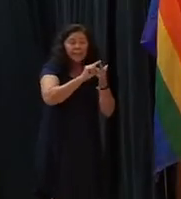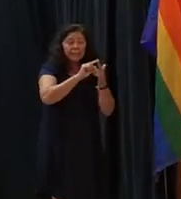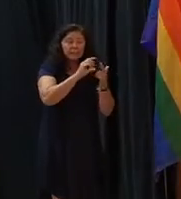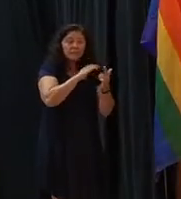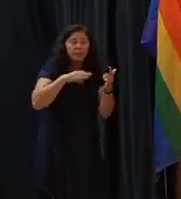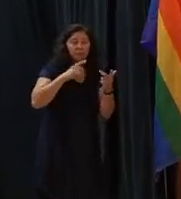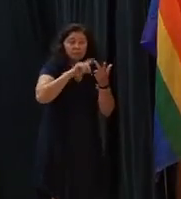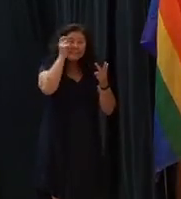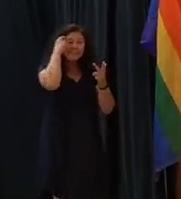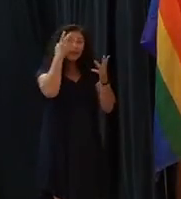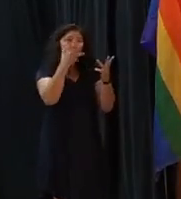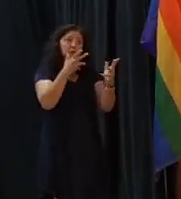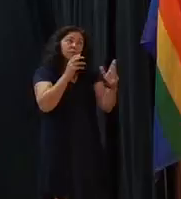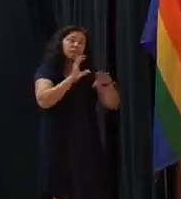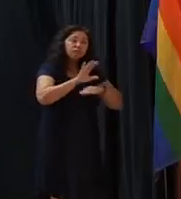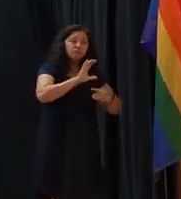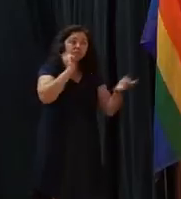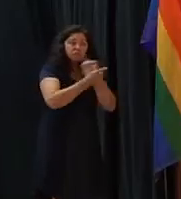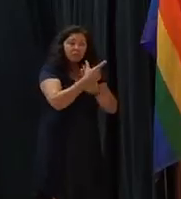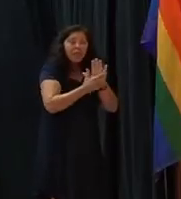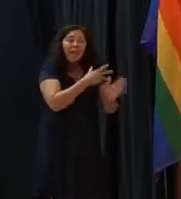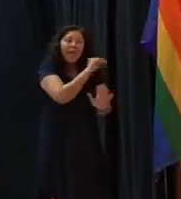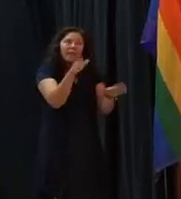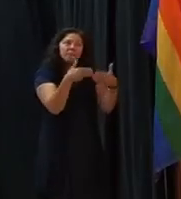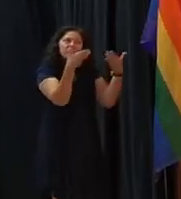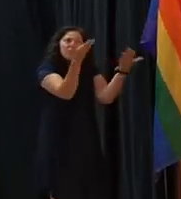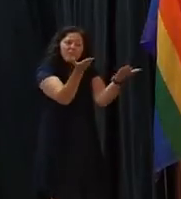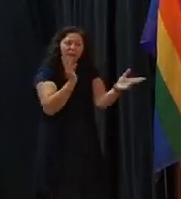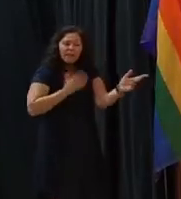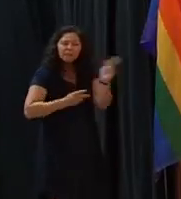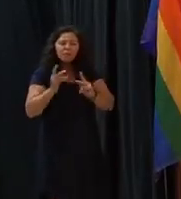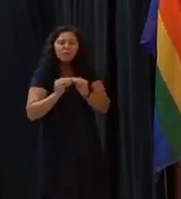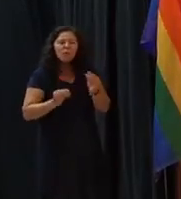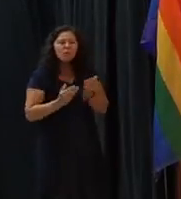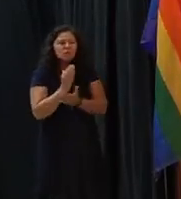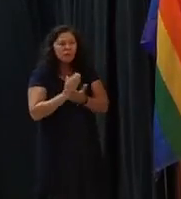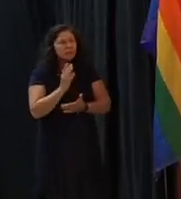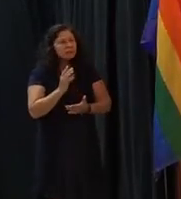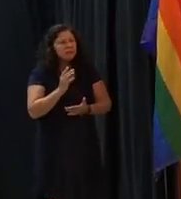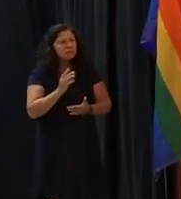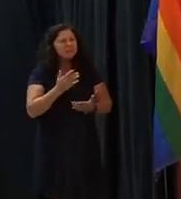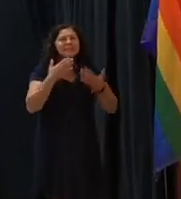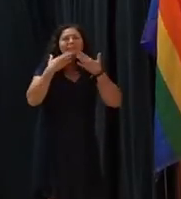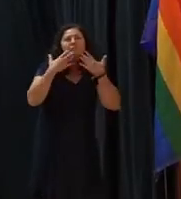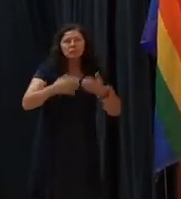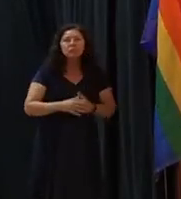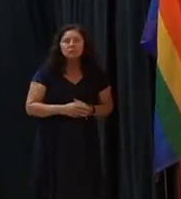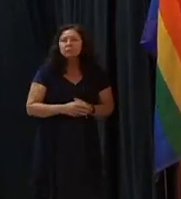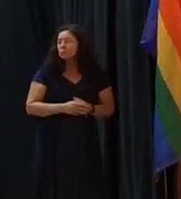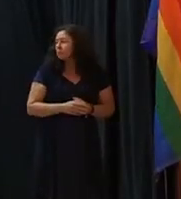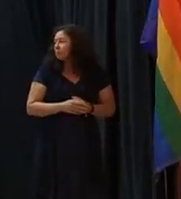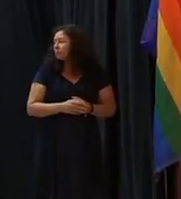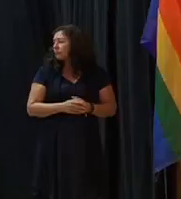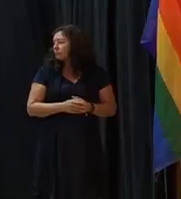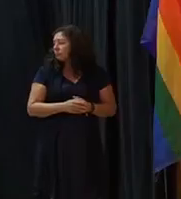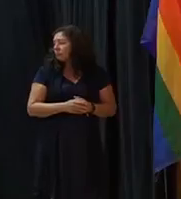the laws and to provide them more rights to the trans people. Thank you.